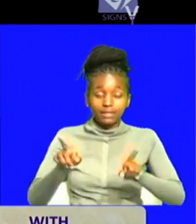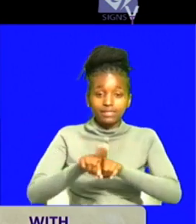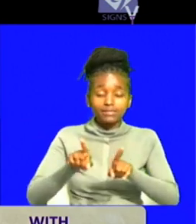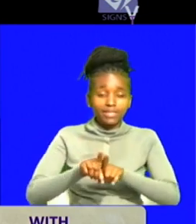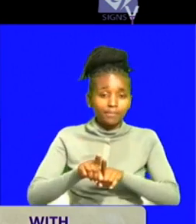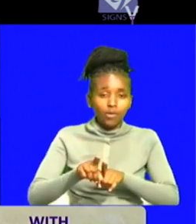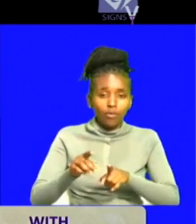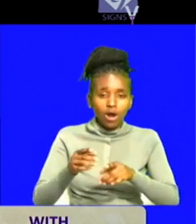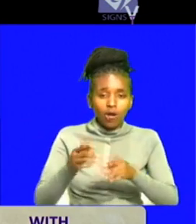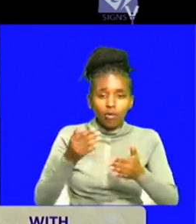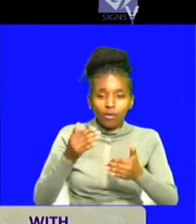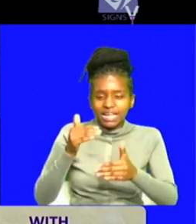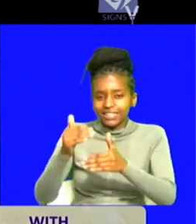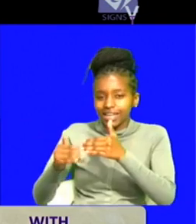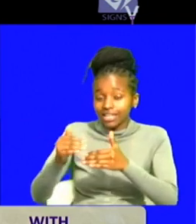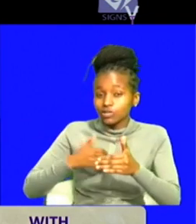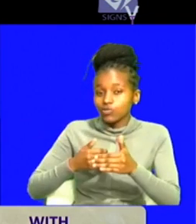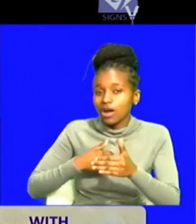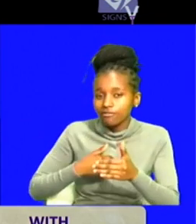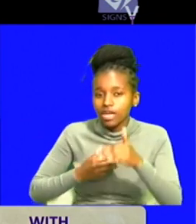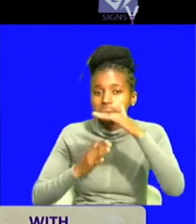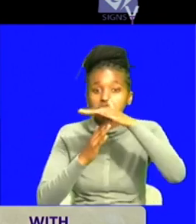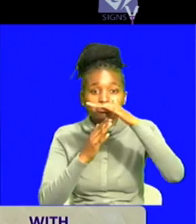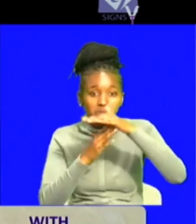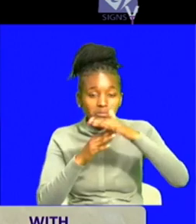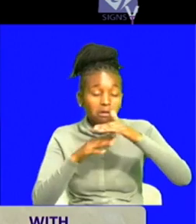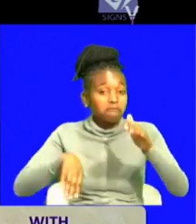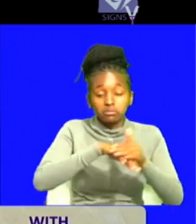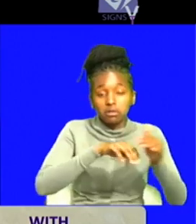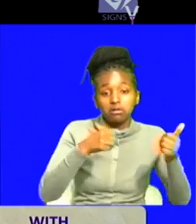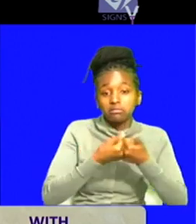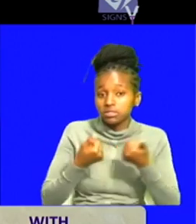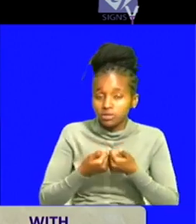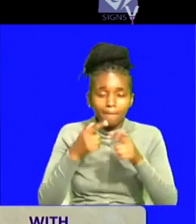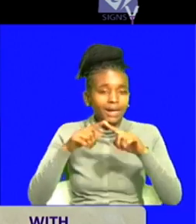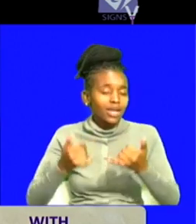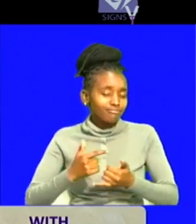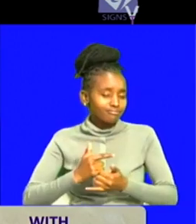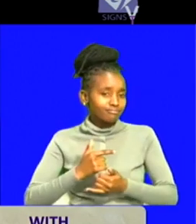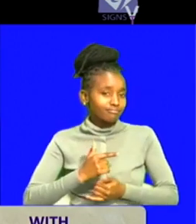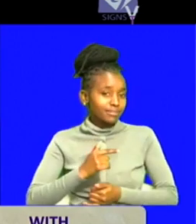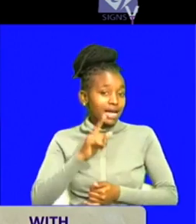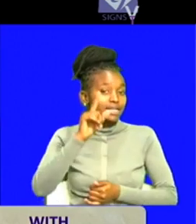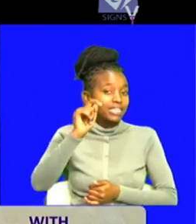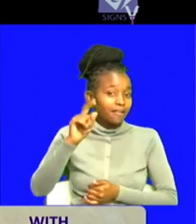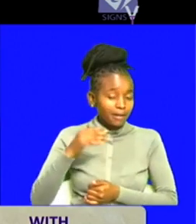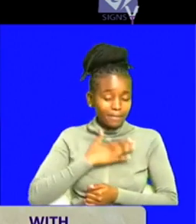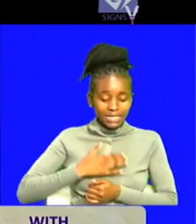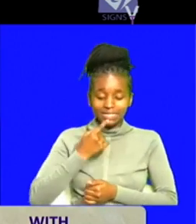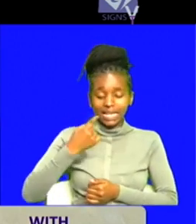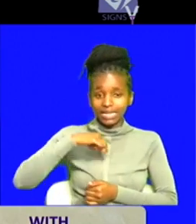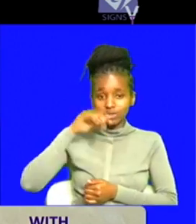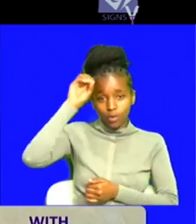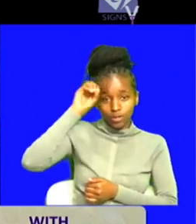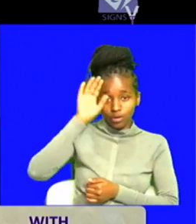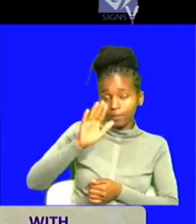a shot to the continental football, that is the CAF tournament. Tell me, maybe in your own perspective, yeah.